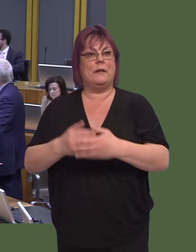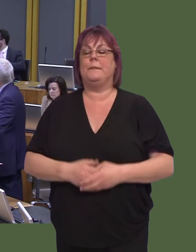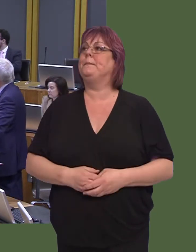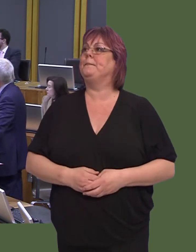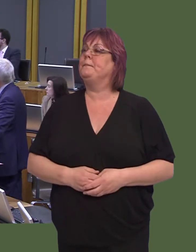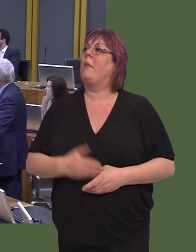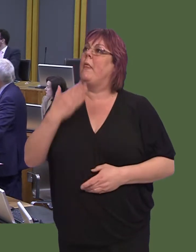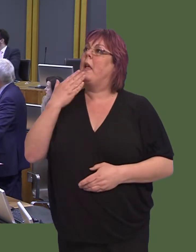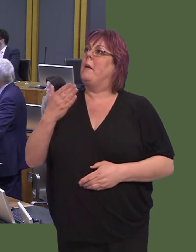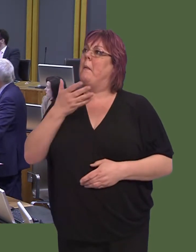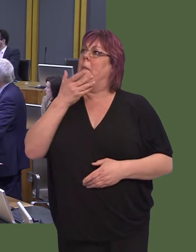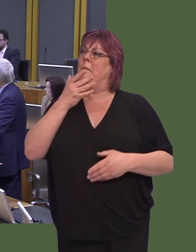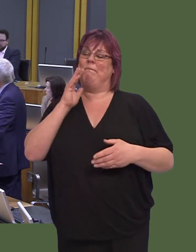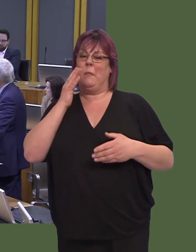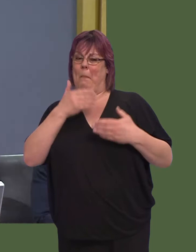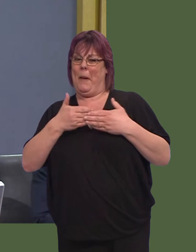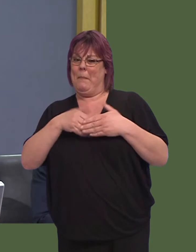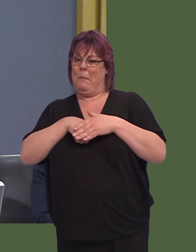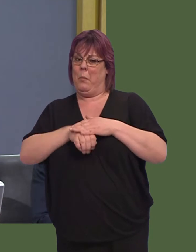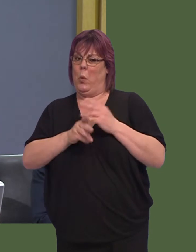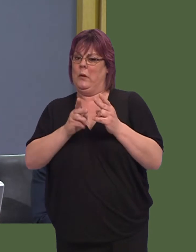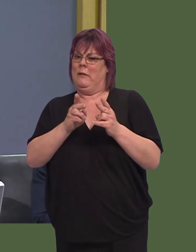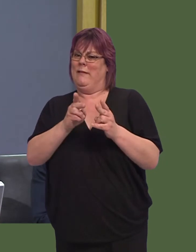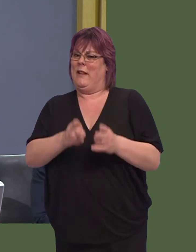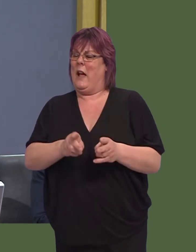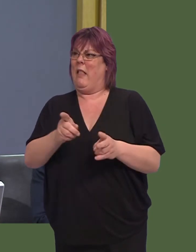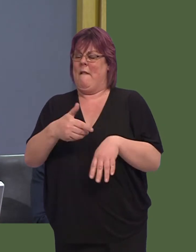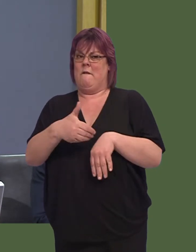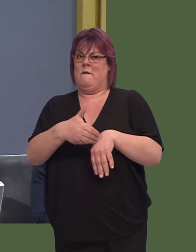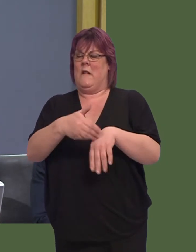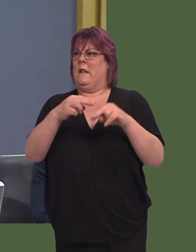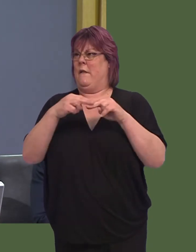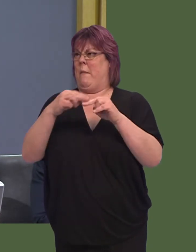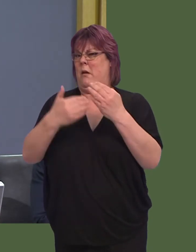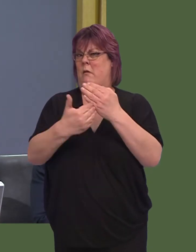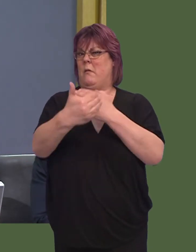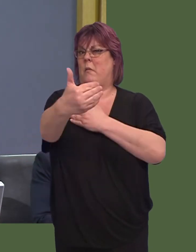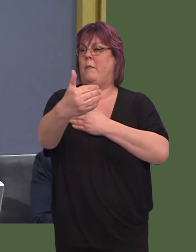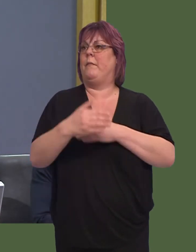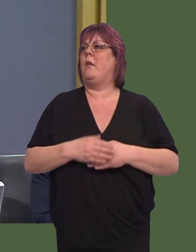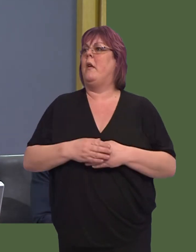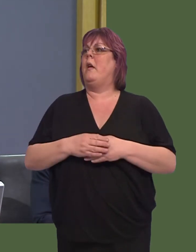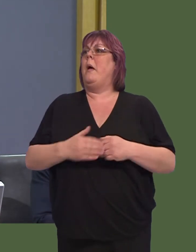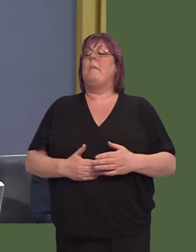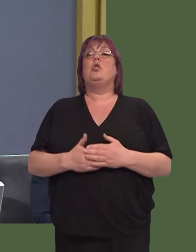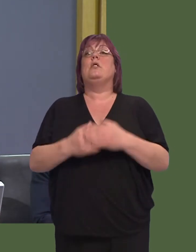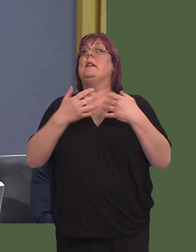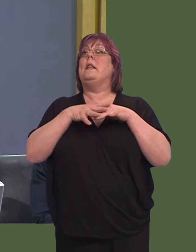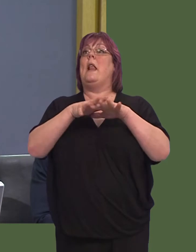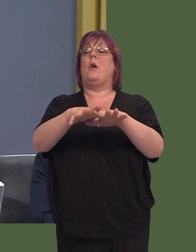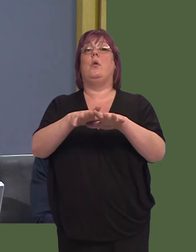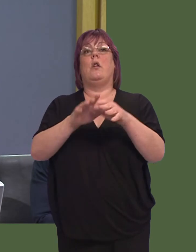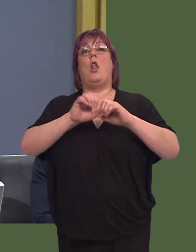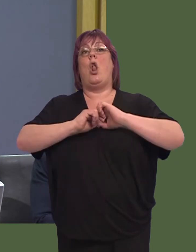Minister. Stillbirth can have a devastating and long-lasting impact on families. The Safer Pregnancy campaign launched by Maternity Network